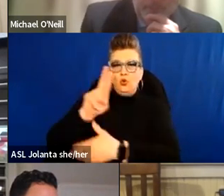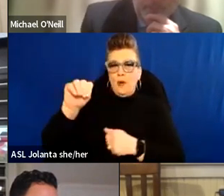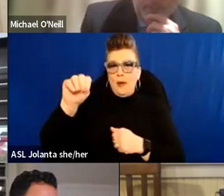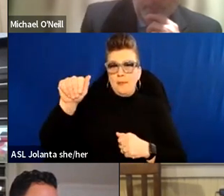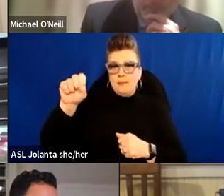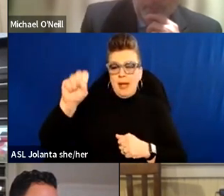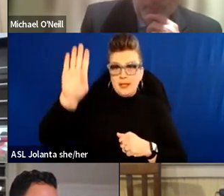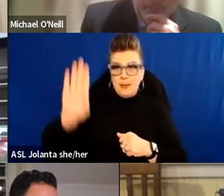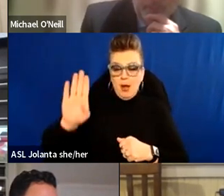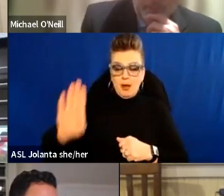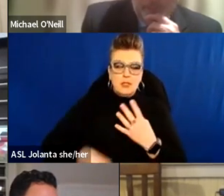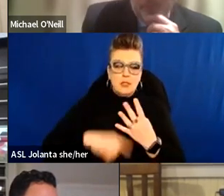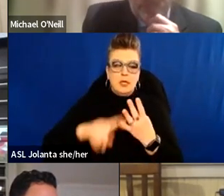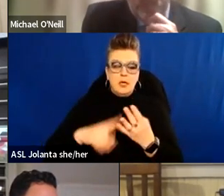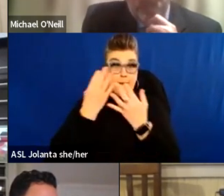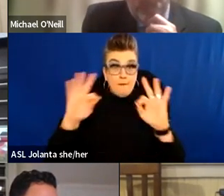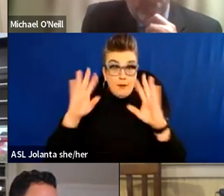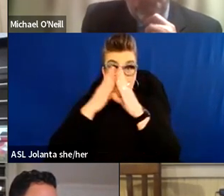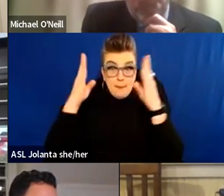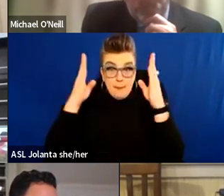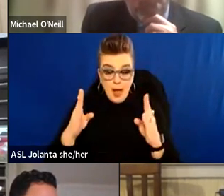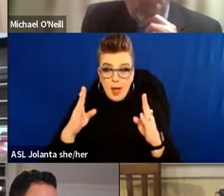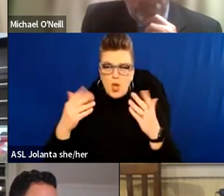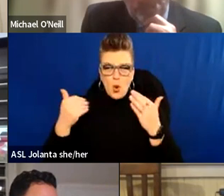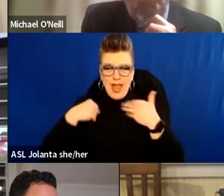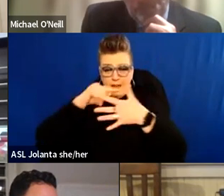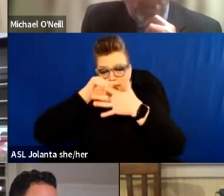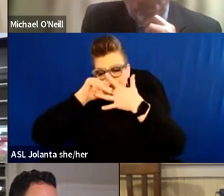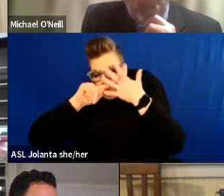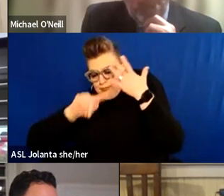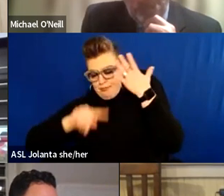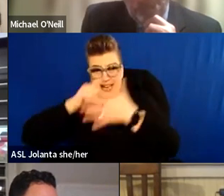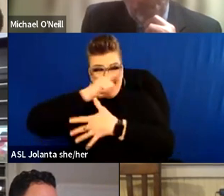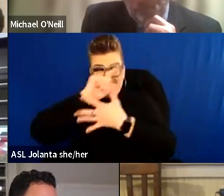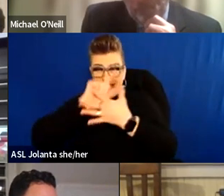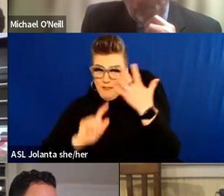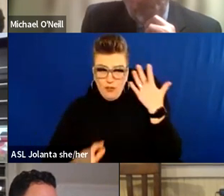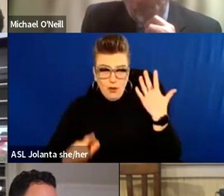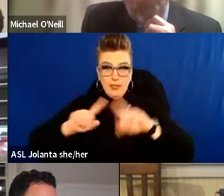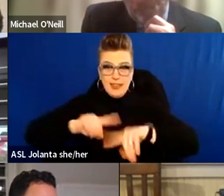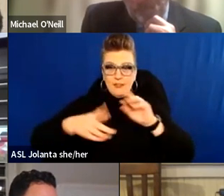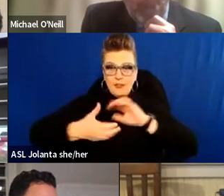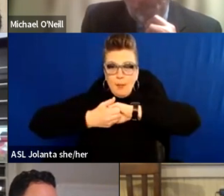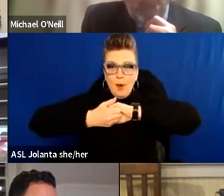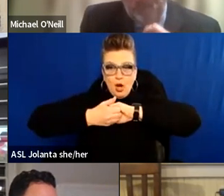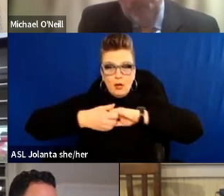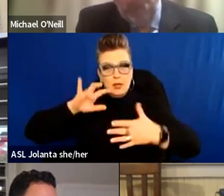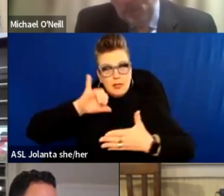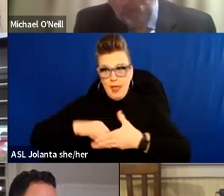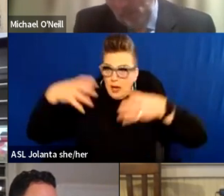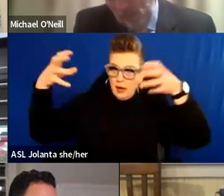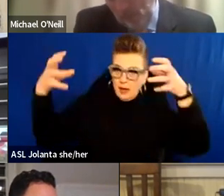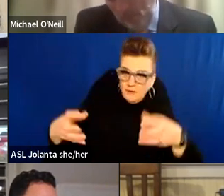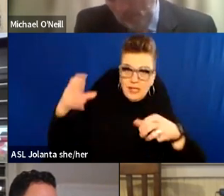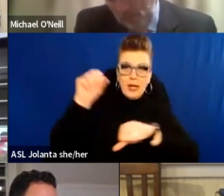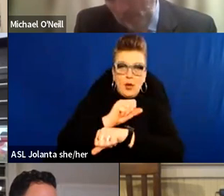uh freedom house we have you know it it's a series of uh you know uh partners that come in and work with the